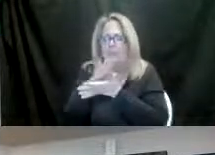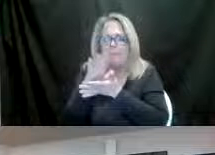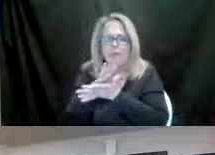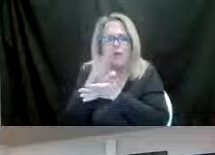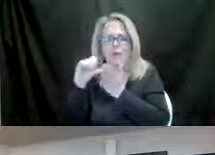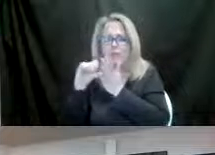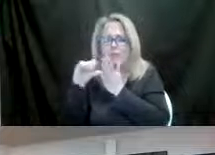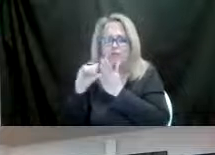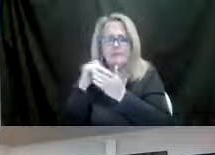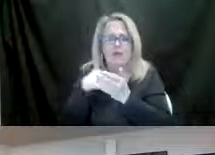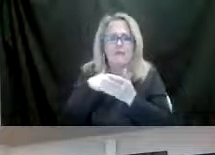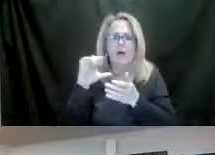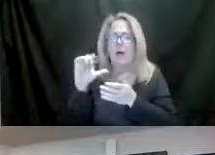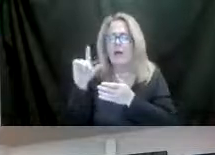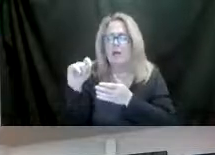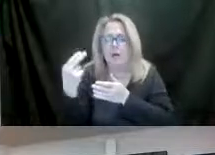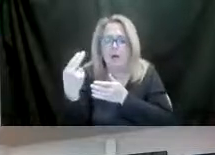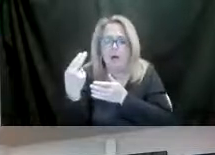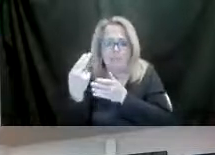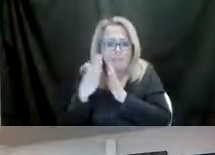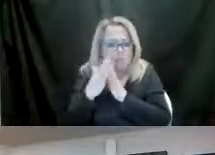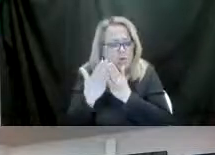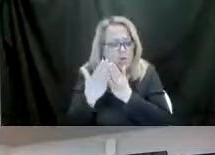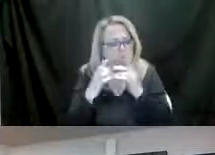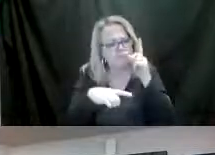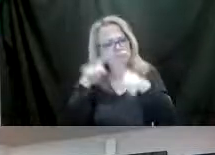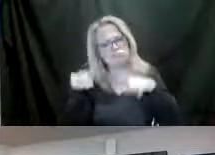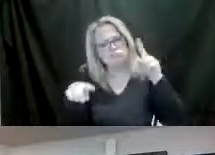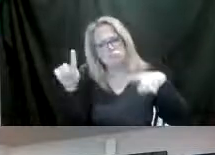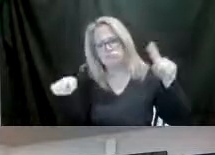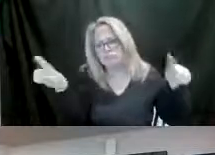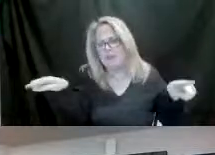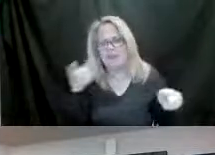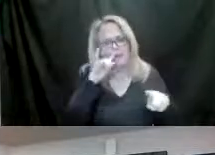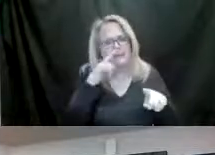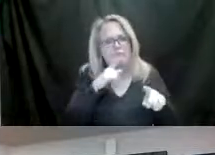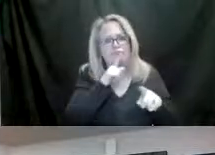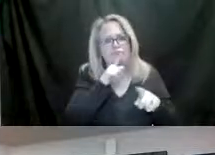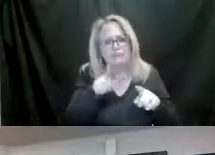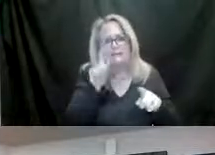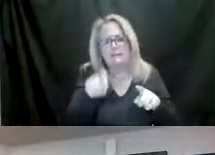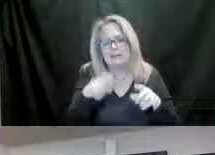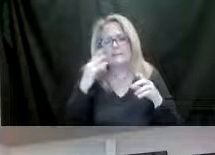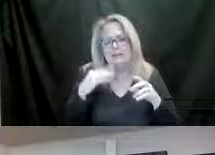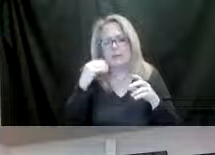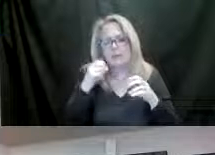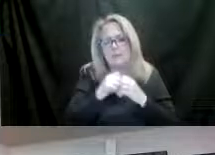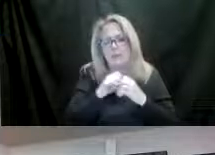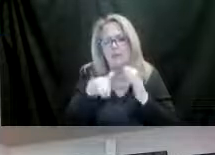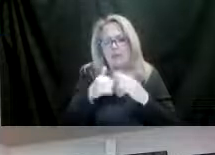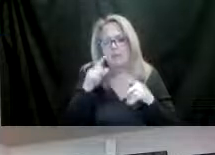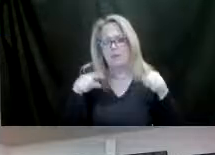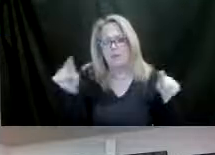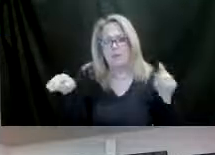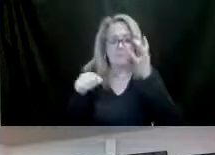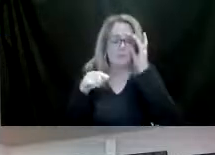books, cloth books, and kids need to have experience with a variety of different kinds of books, as well as their parts, the cover